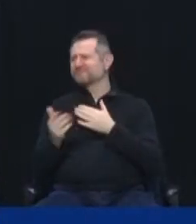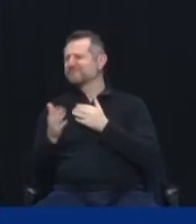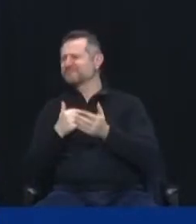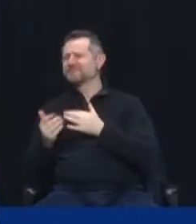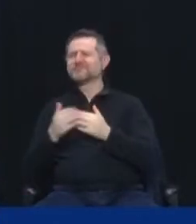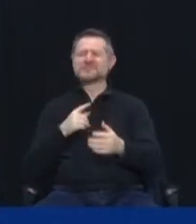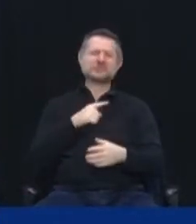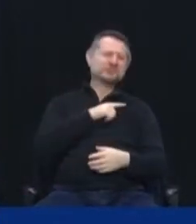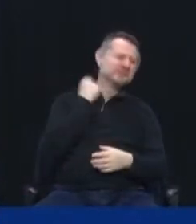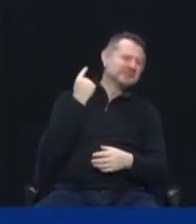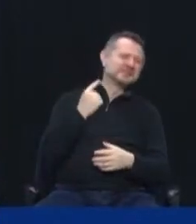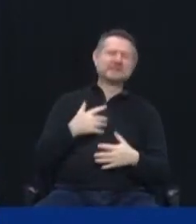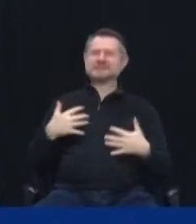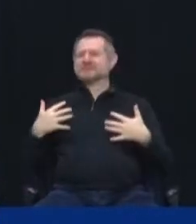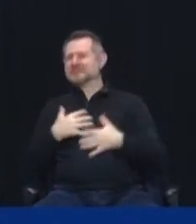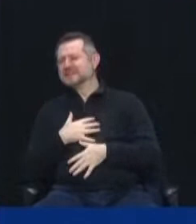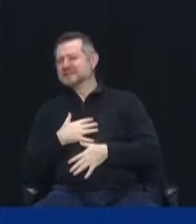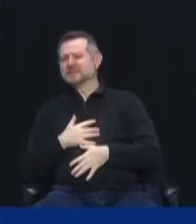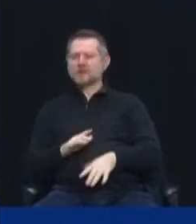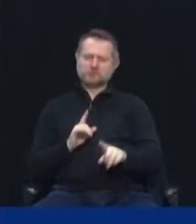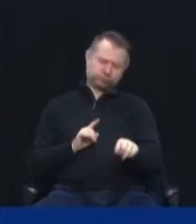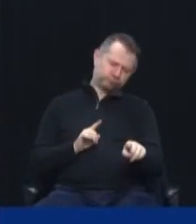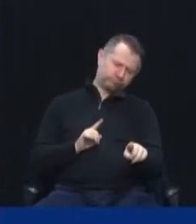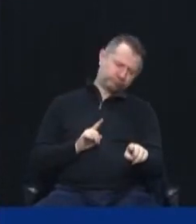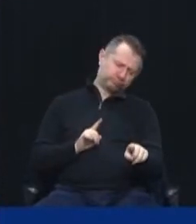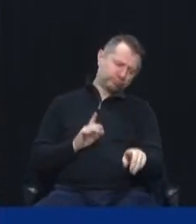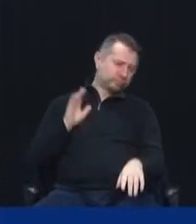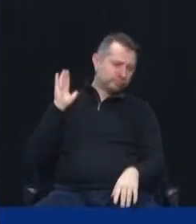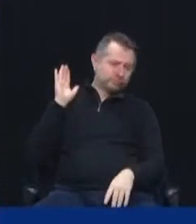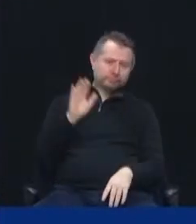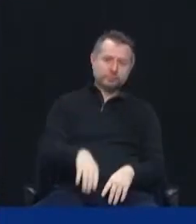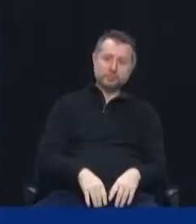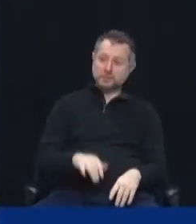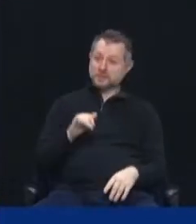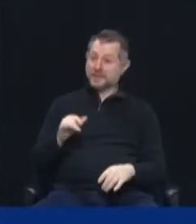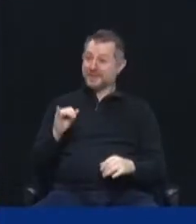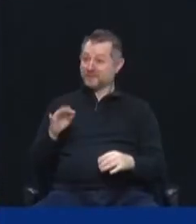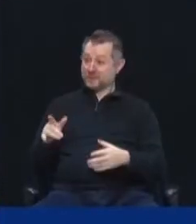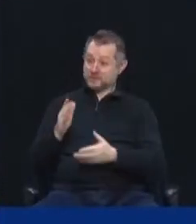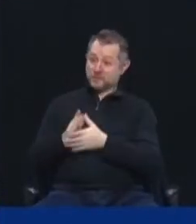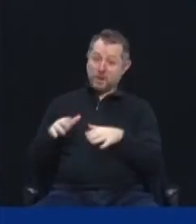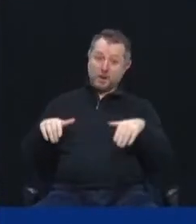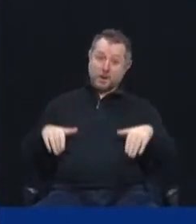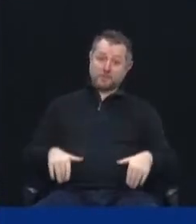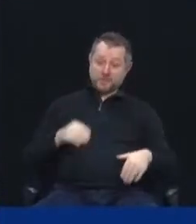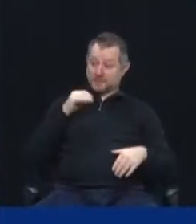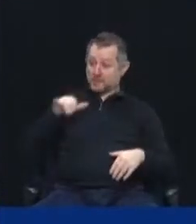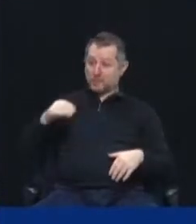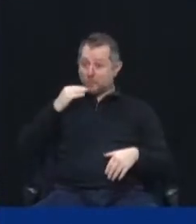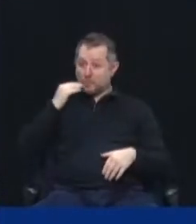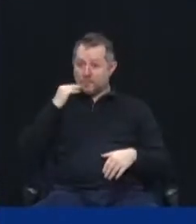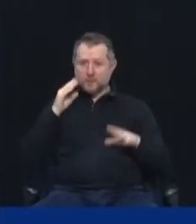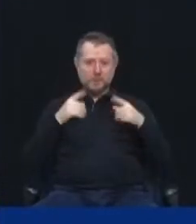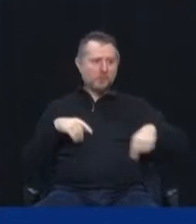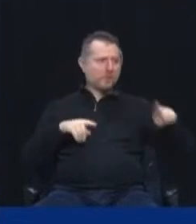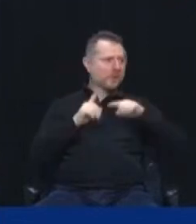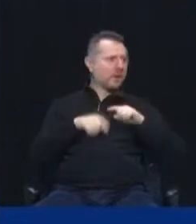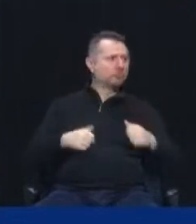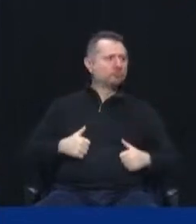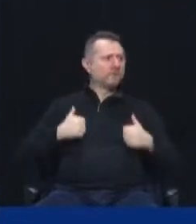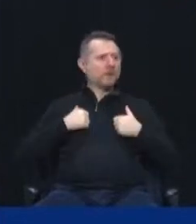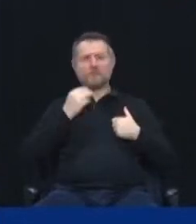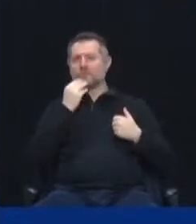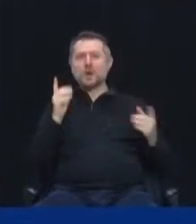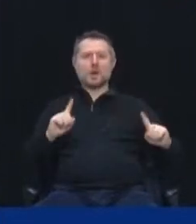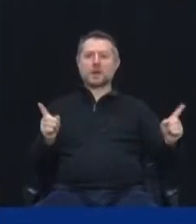had. And if they had not, none of us would have been able to survive. Society would not have been